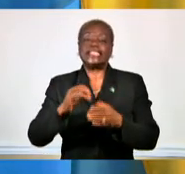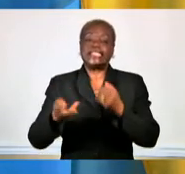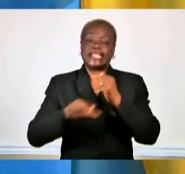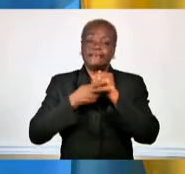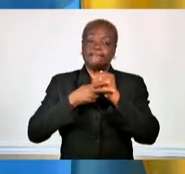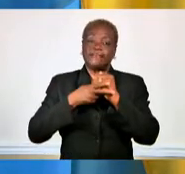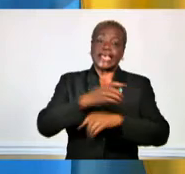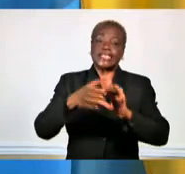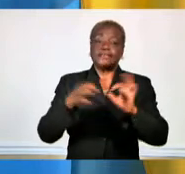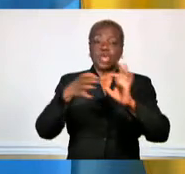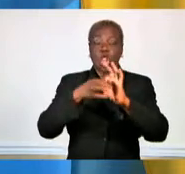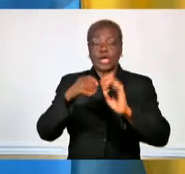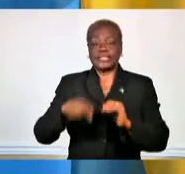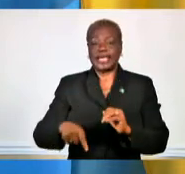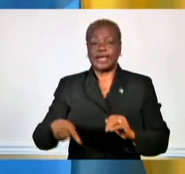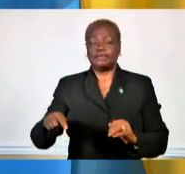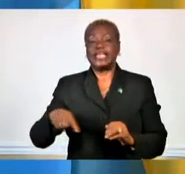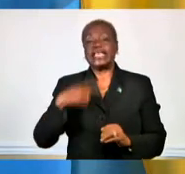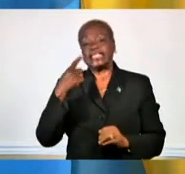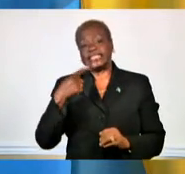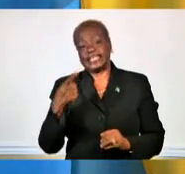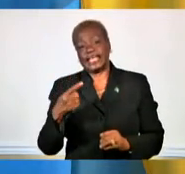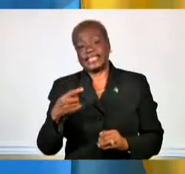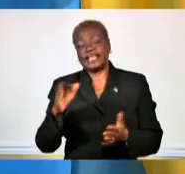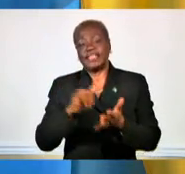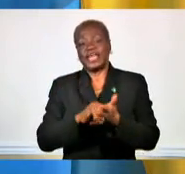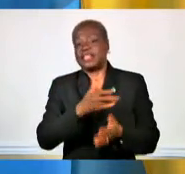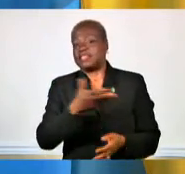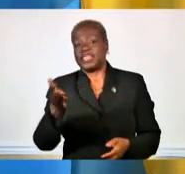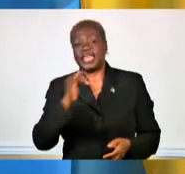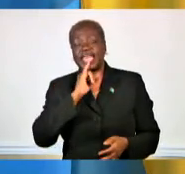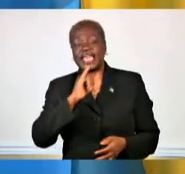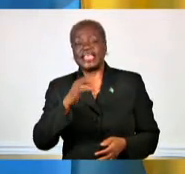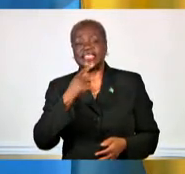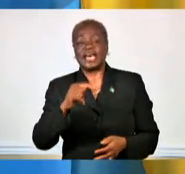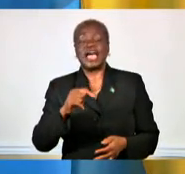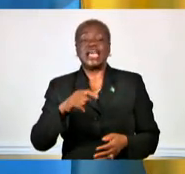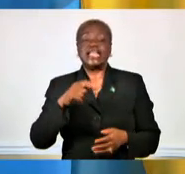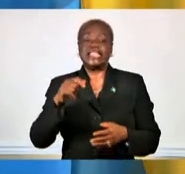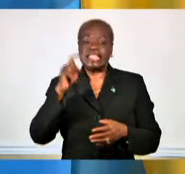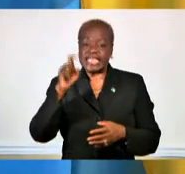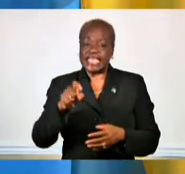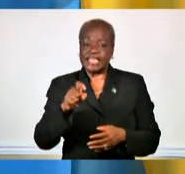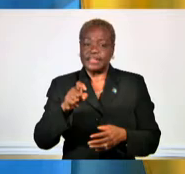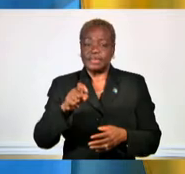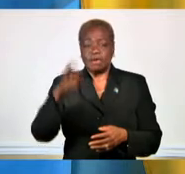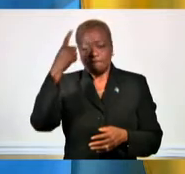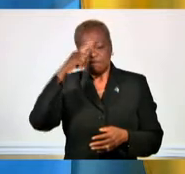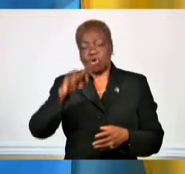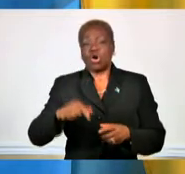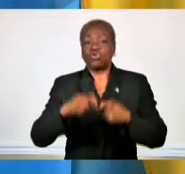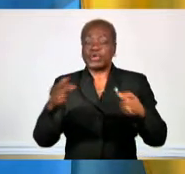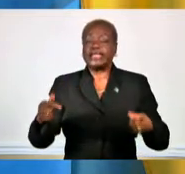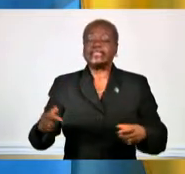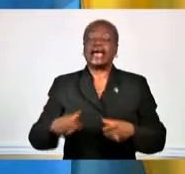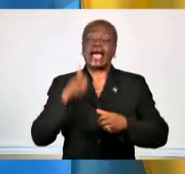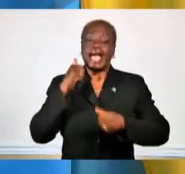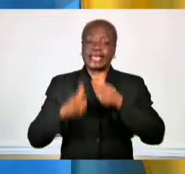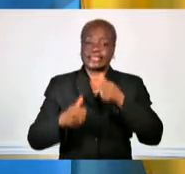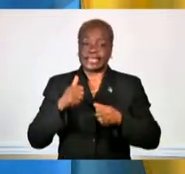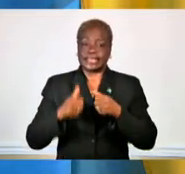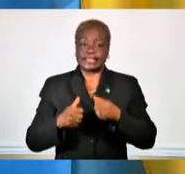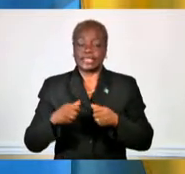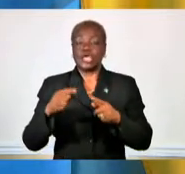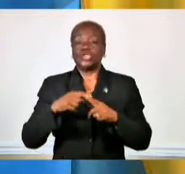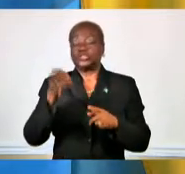relax such measures. Reveal that there is a genuine need for greater access to